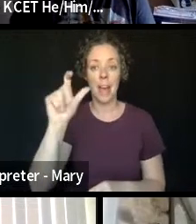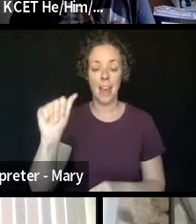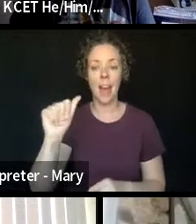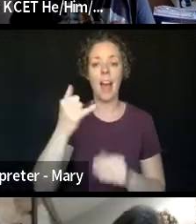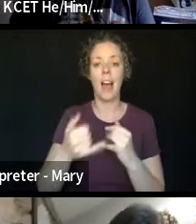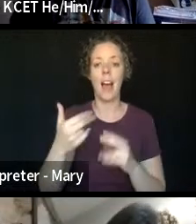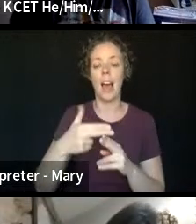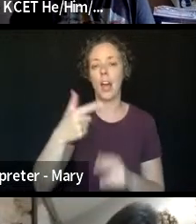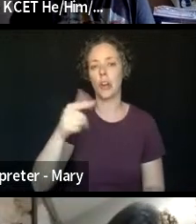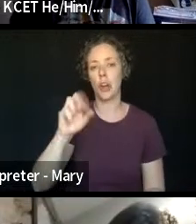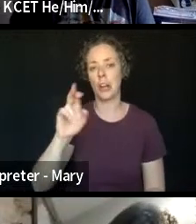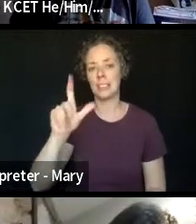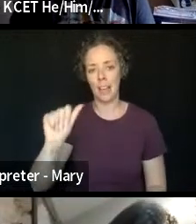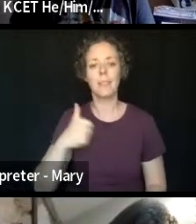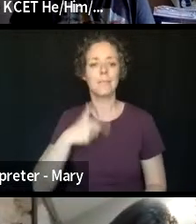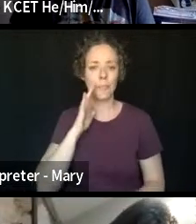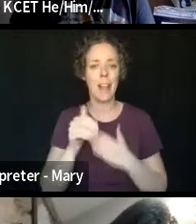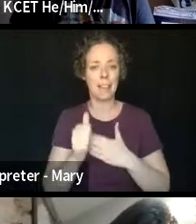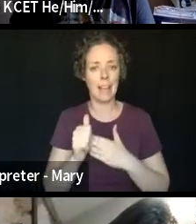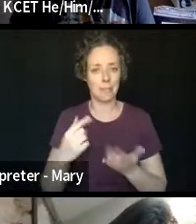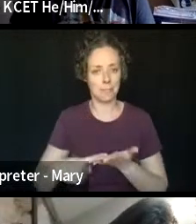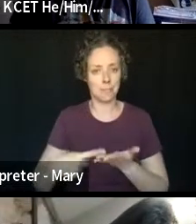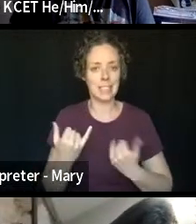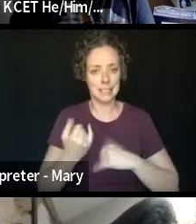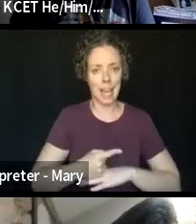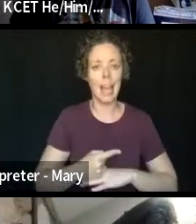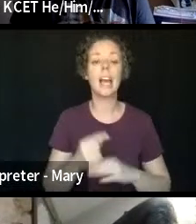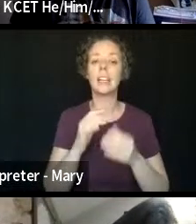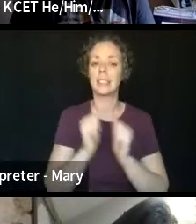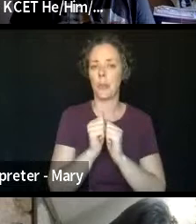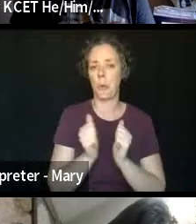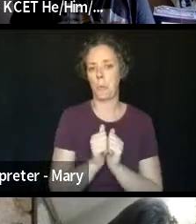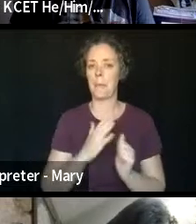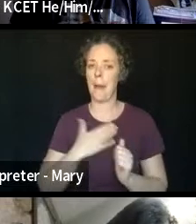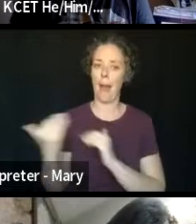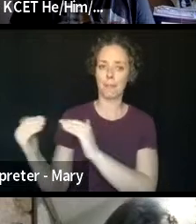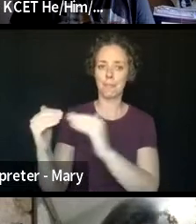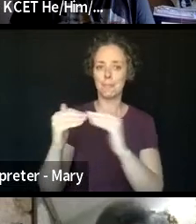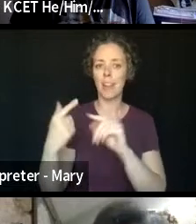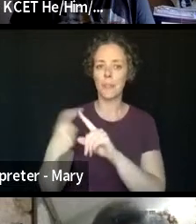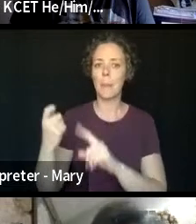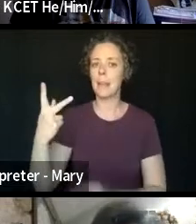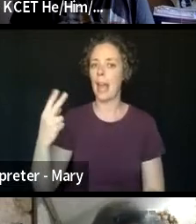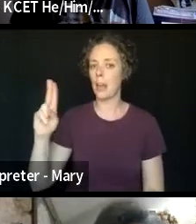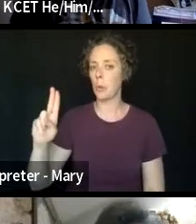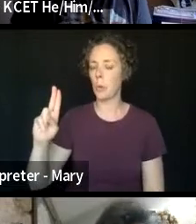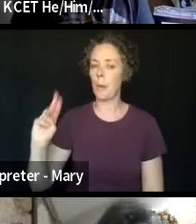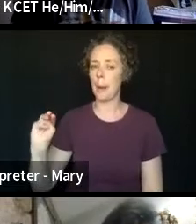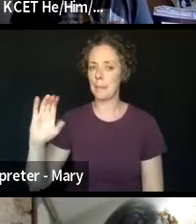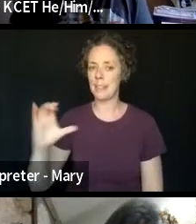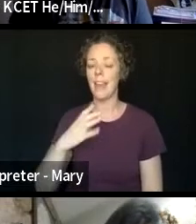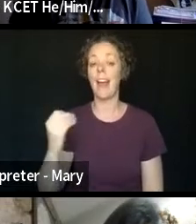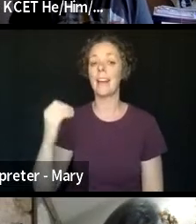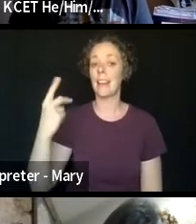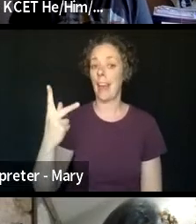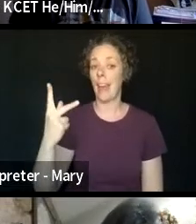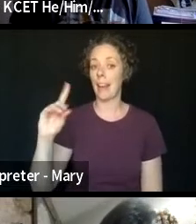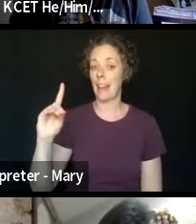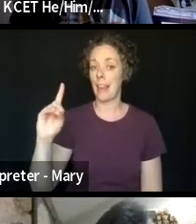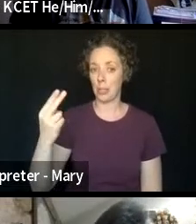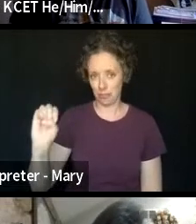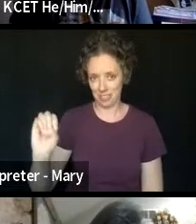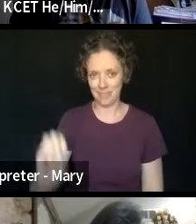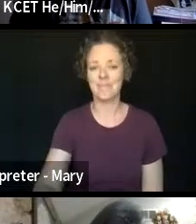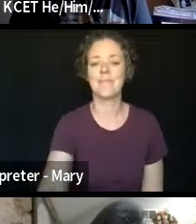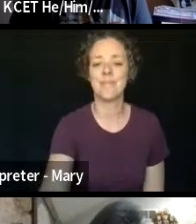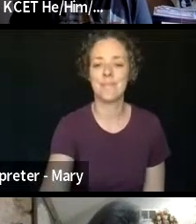equity, and I'm going to be leading this discussion today together with my colleagues from KUMC and also KDHE. So I